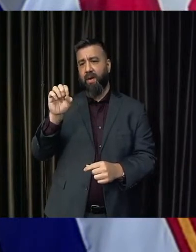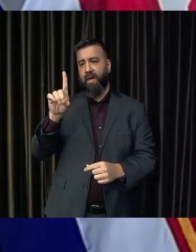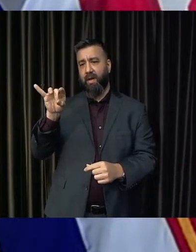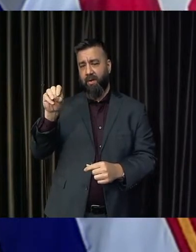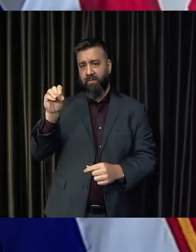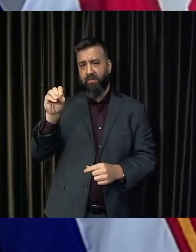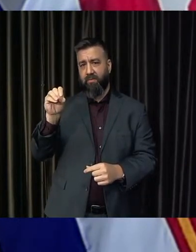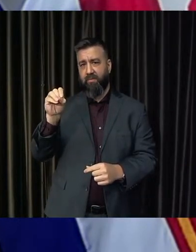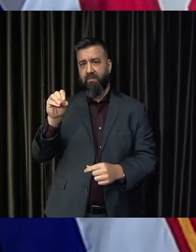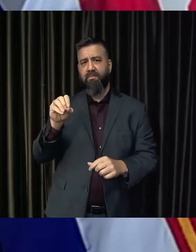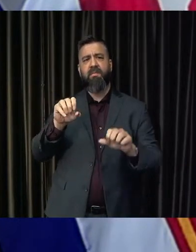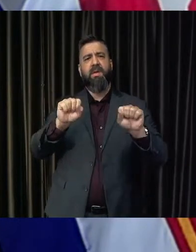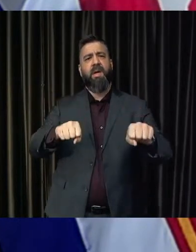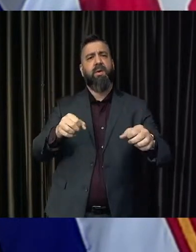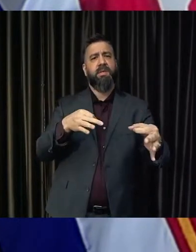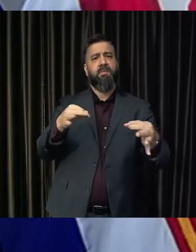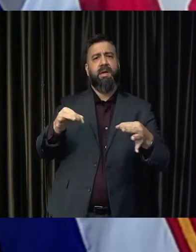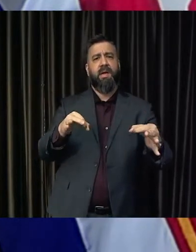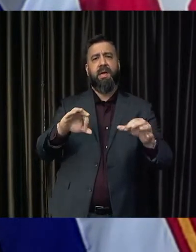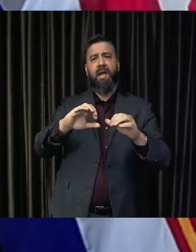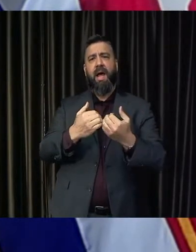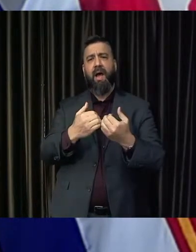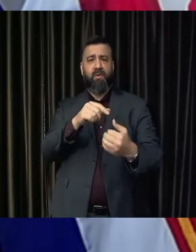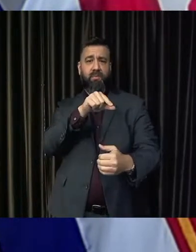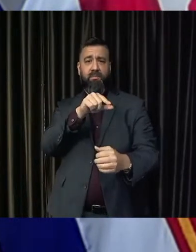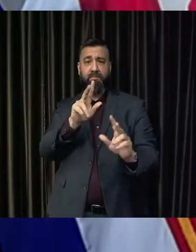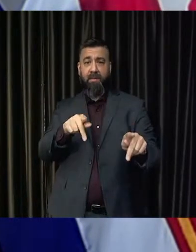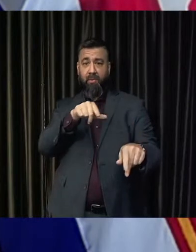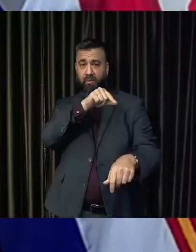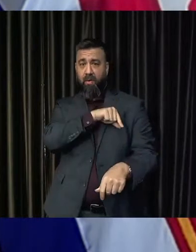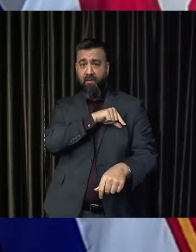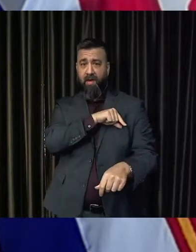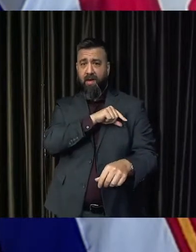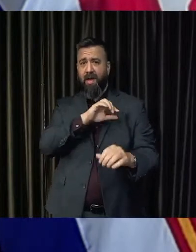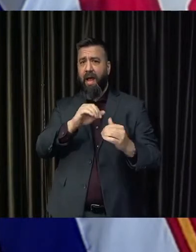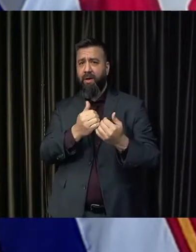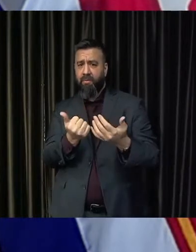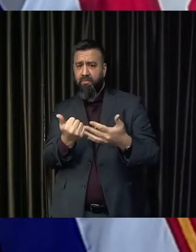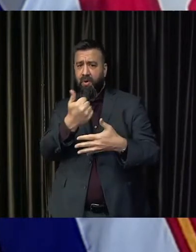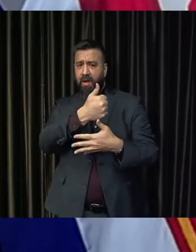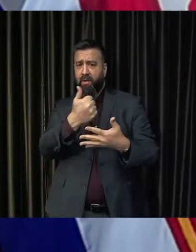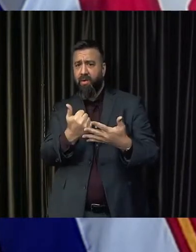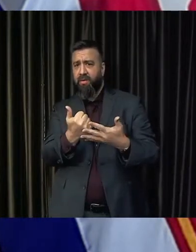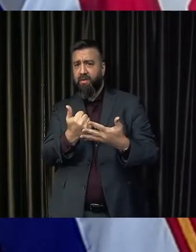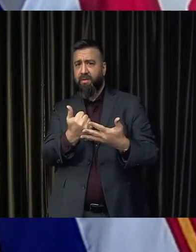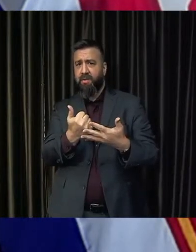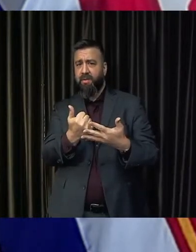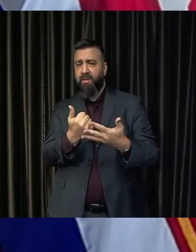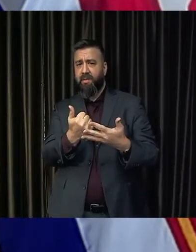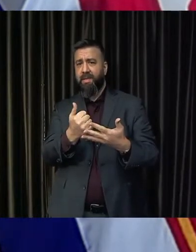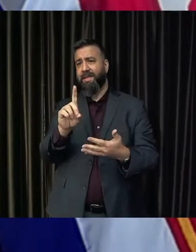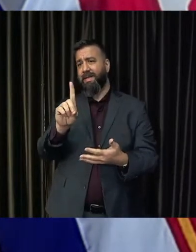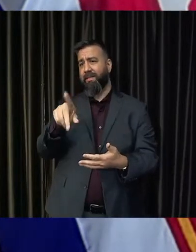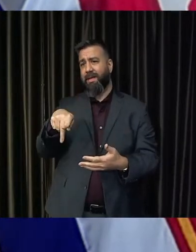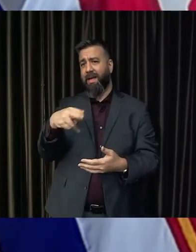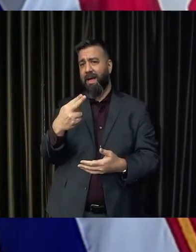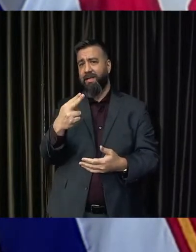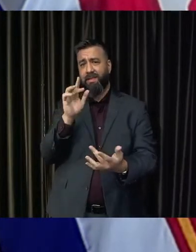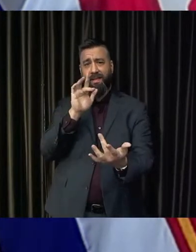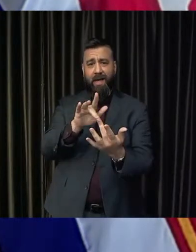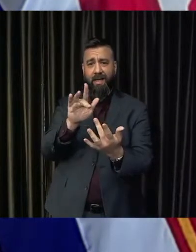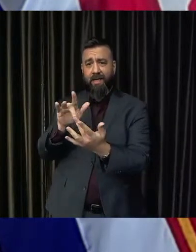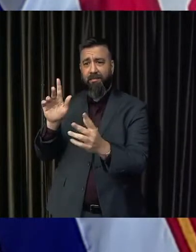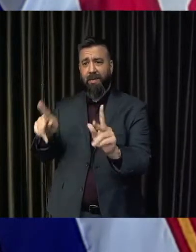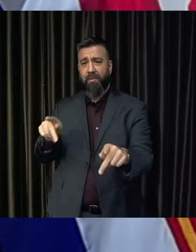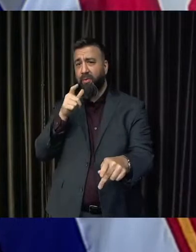explain how eligible people are being prioritized for vaccine appointments? Is DPH simply contacting eligible